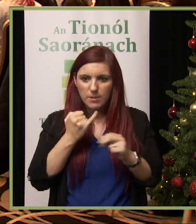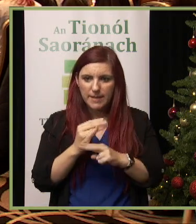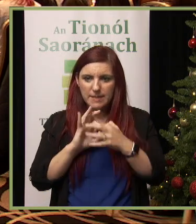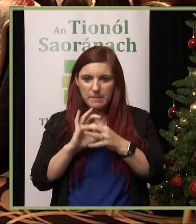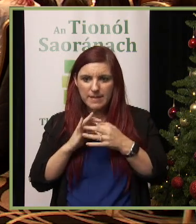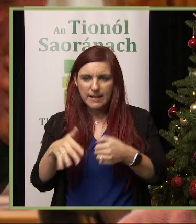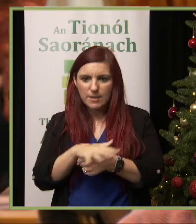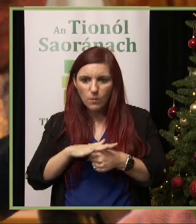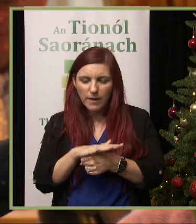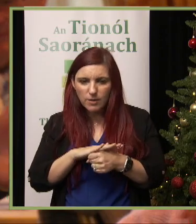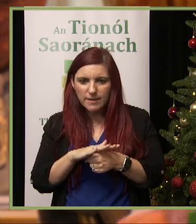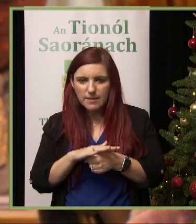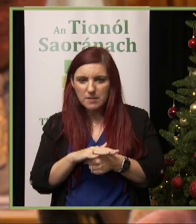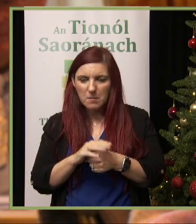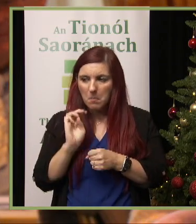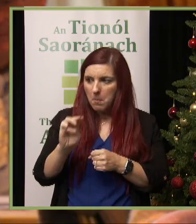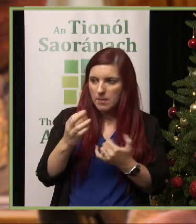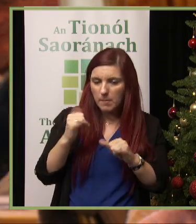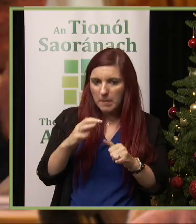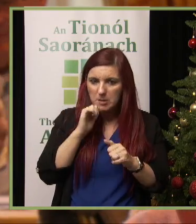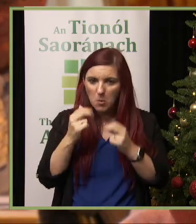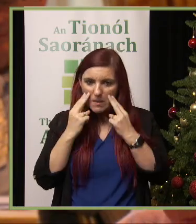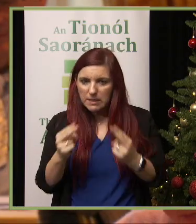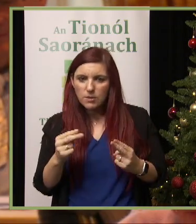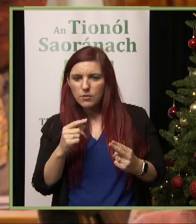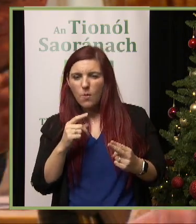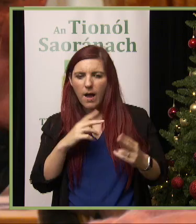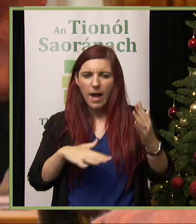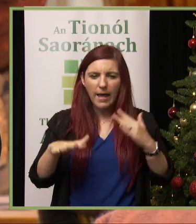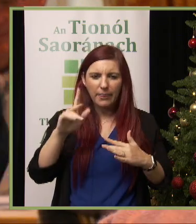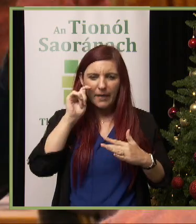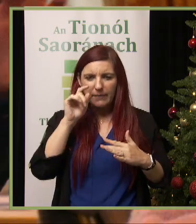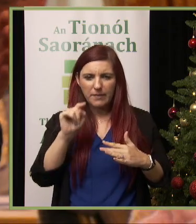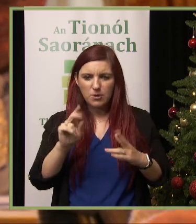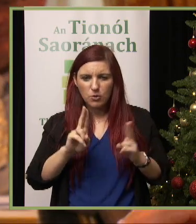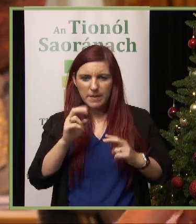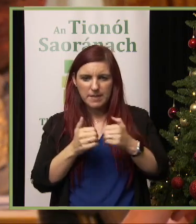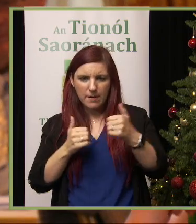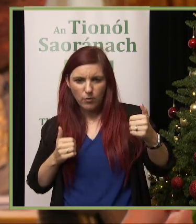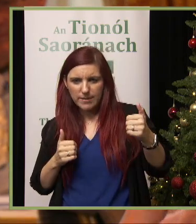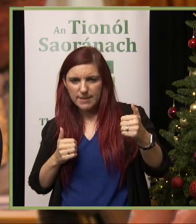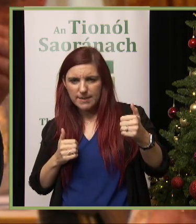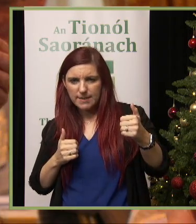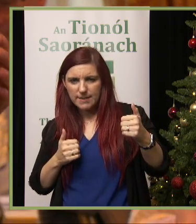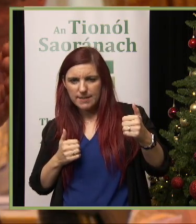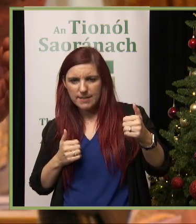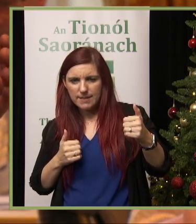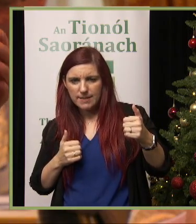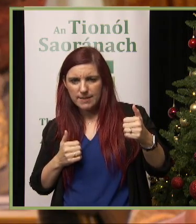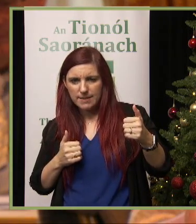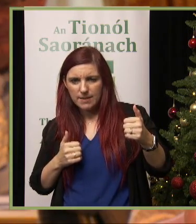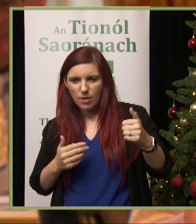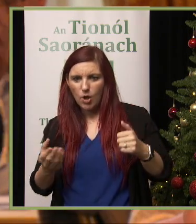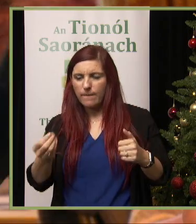setting, possibly it isn't necessary. So I think that this should be separated into a food